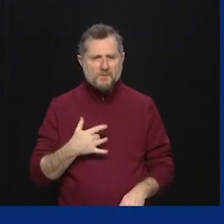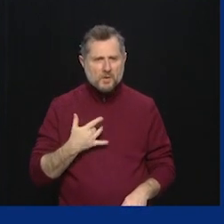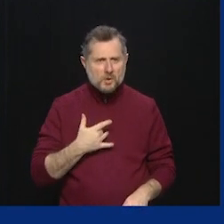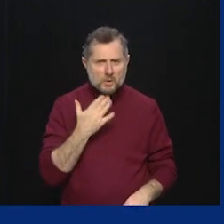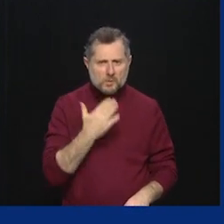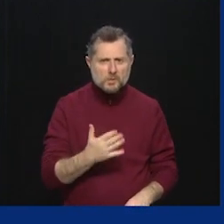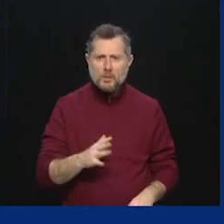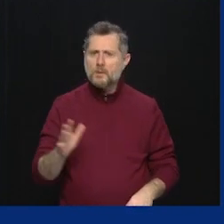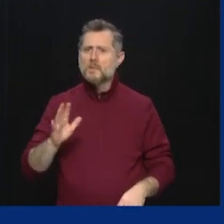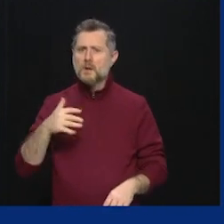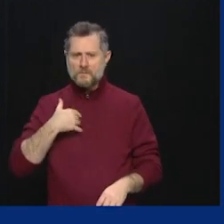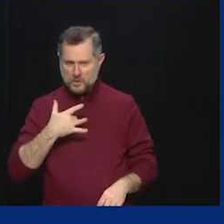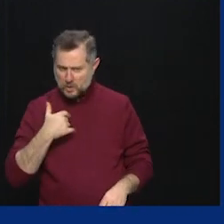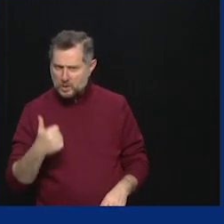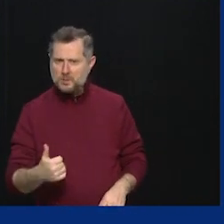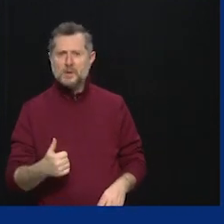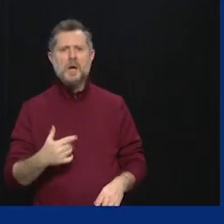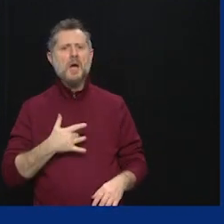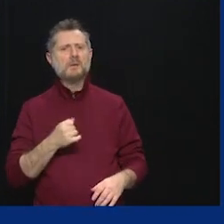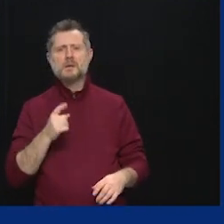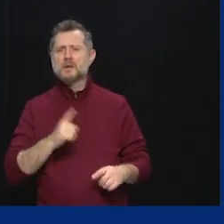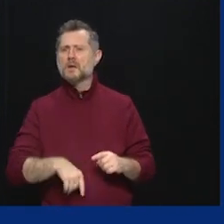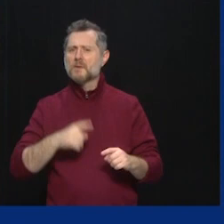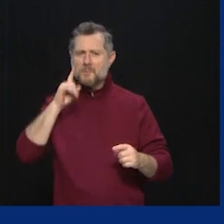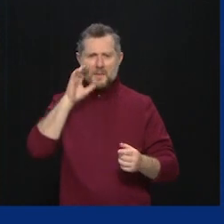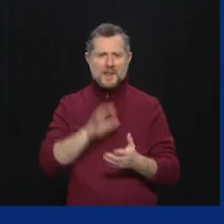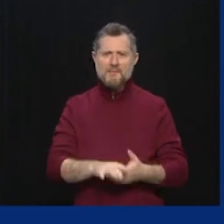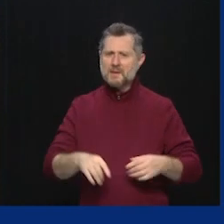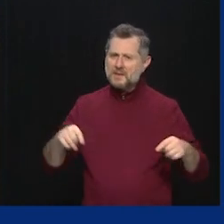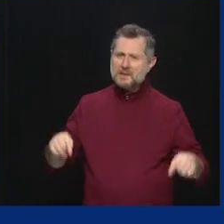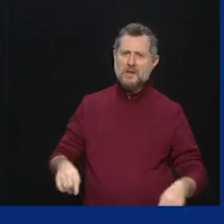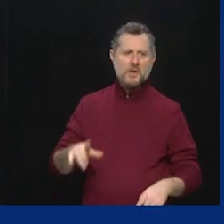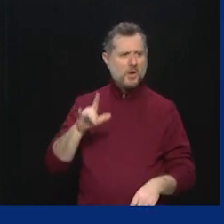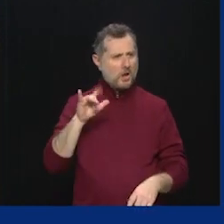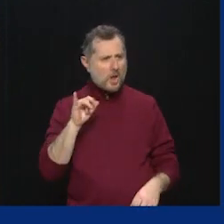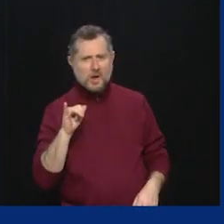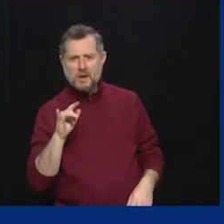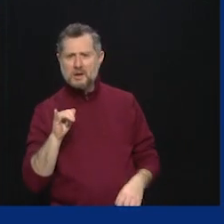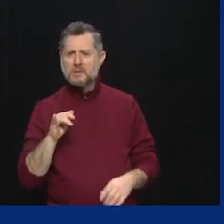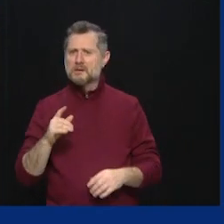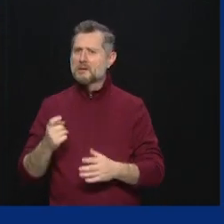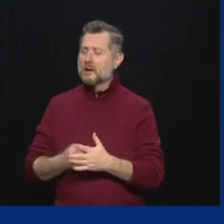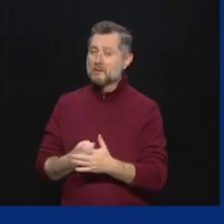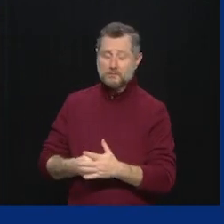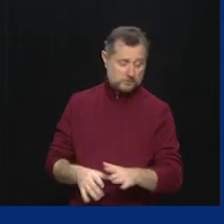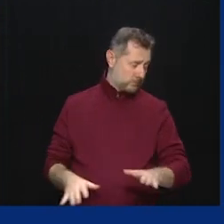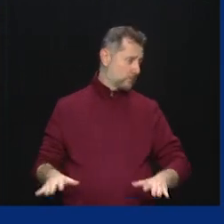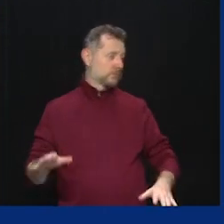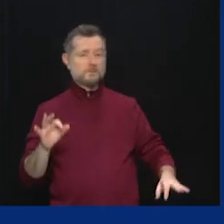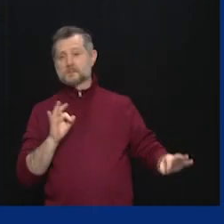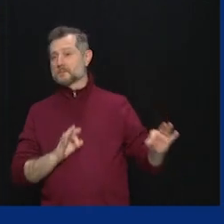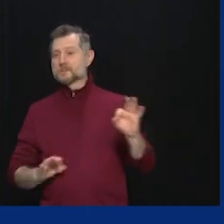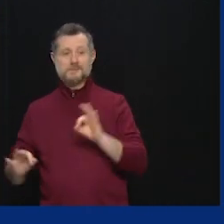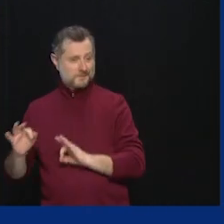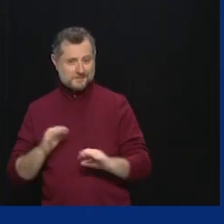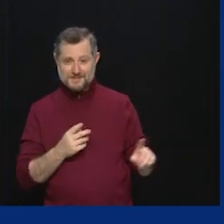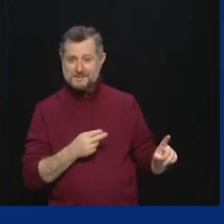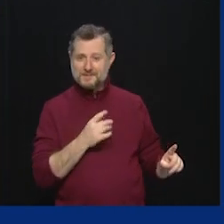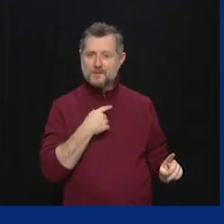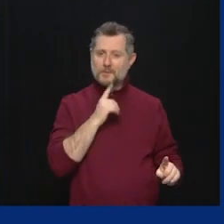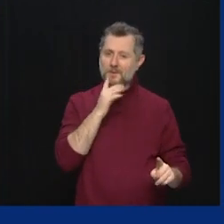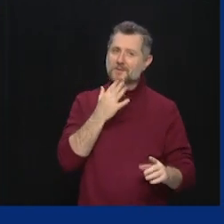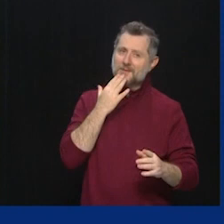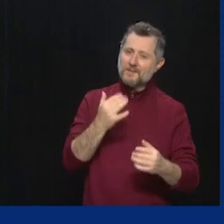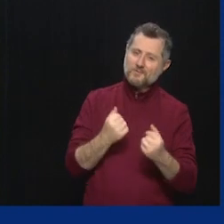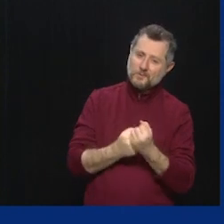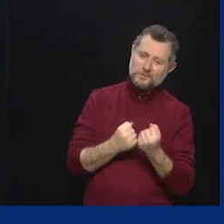Islanders have this great home." Stan, thank you for being here and thank you for your support throughout the years. I'm very grateful to Congressman